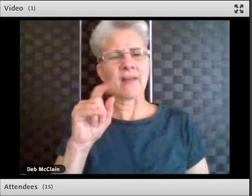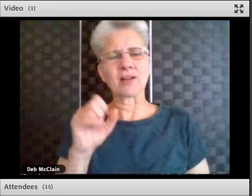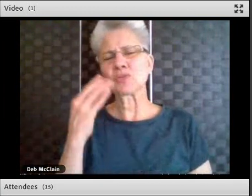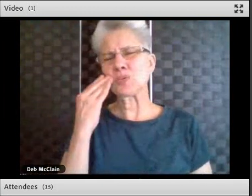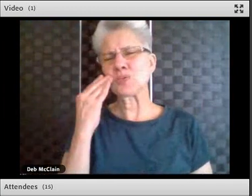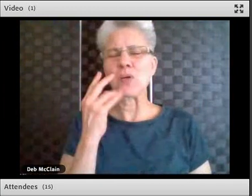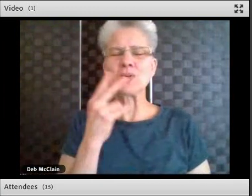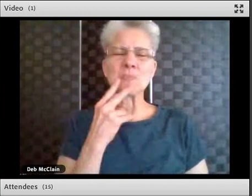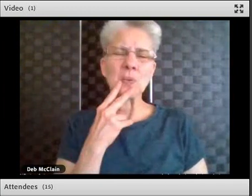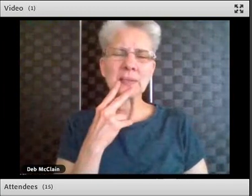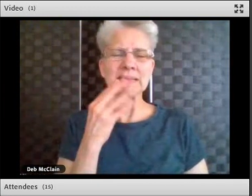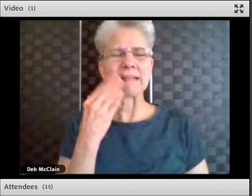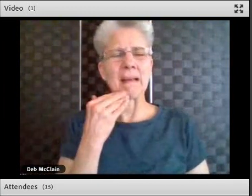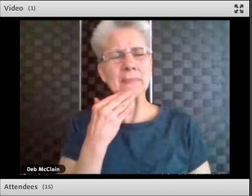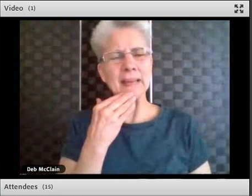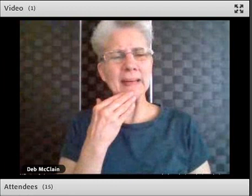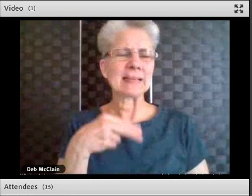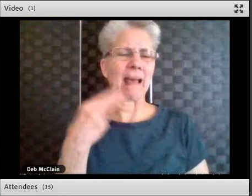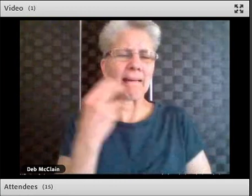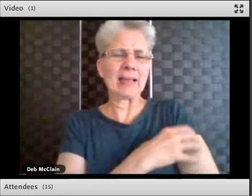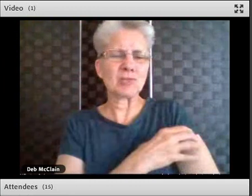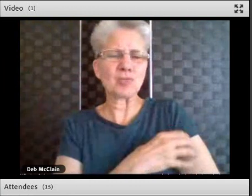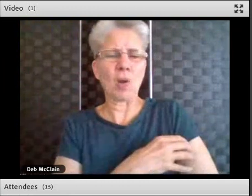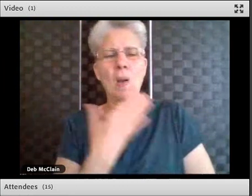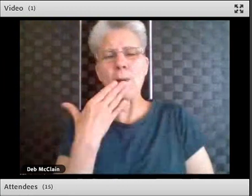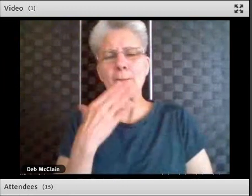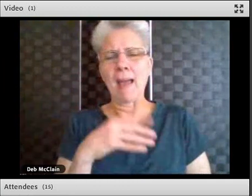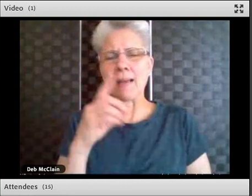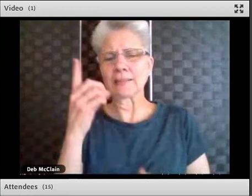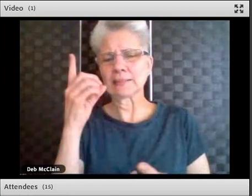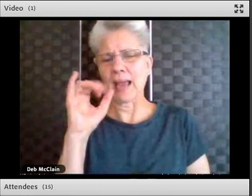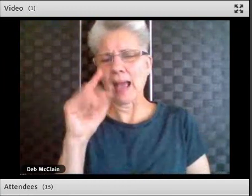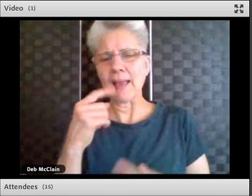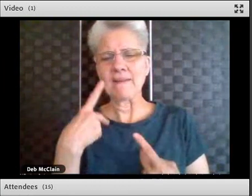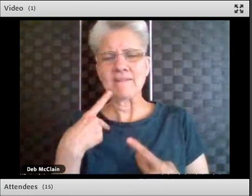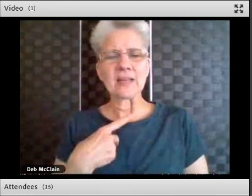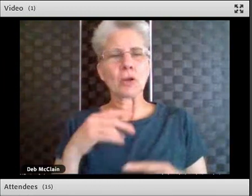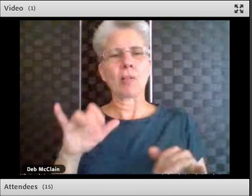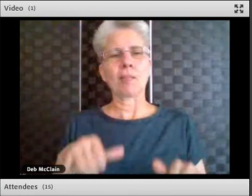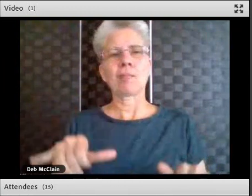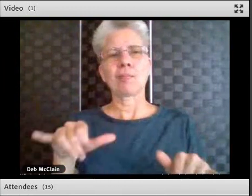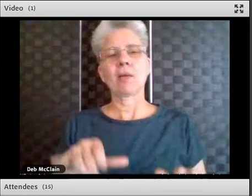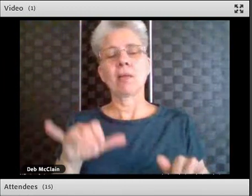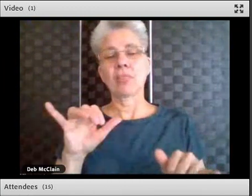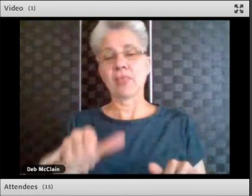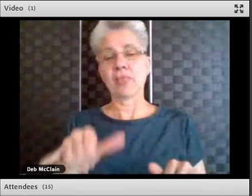Smoking, diabetes, high cholesterol, poor diet, and physical inactivity.